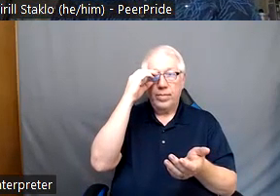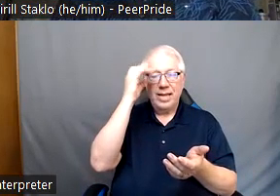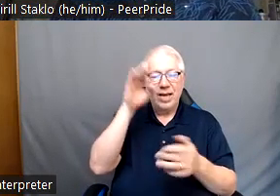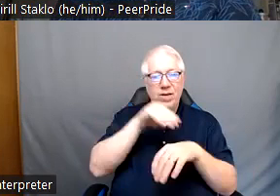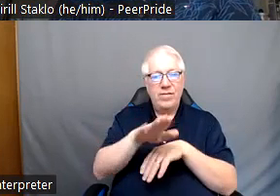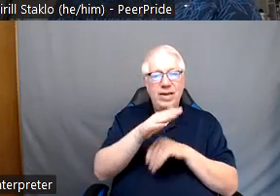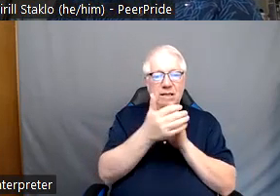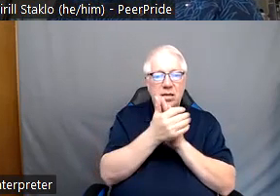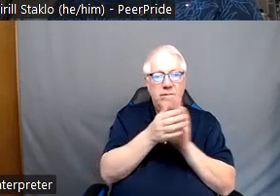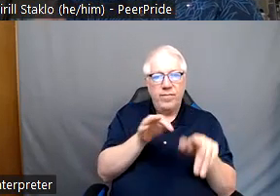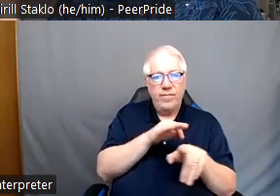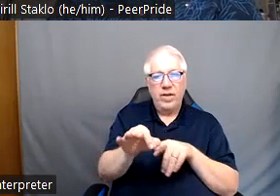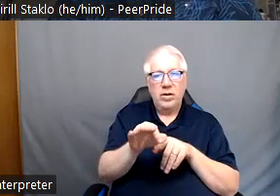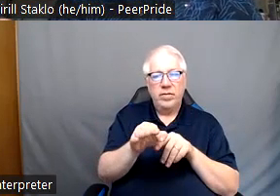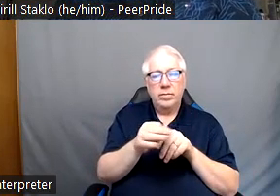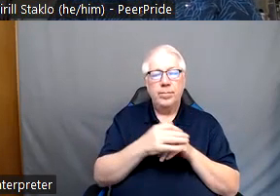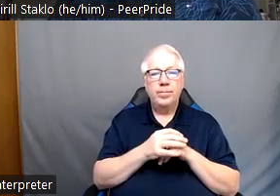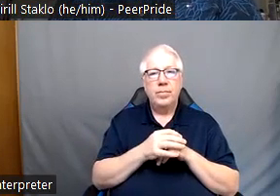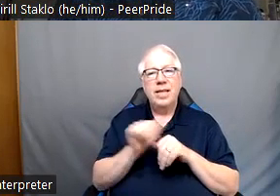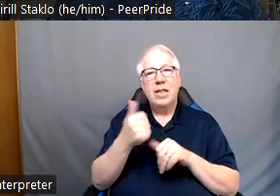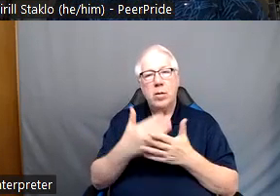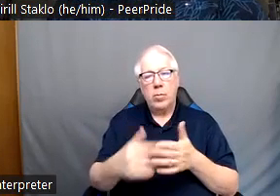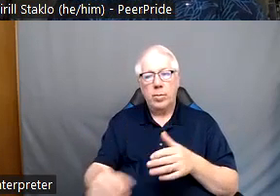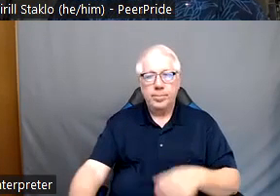of competency. So that's the other part of it.